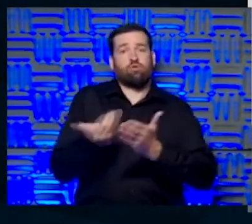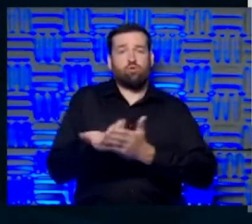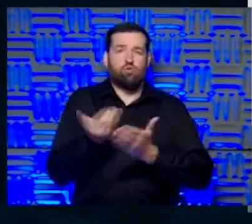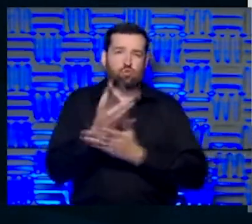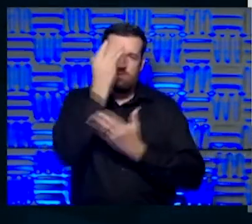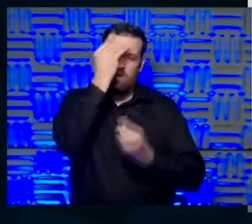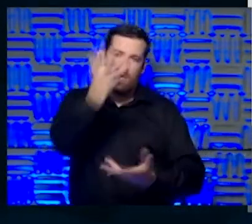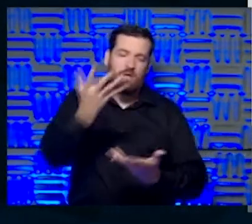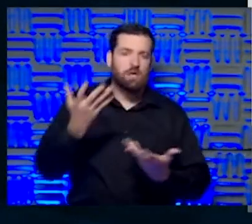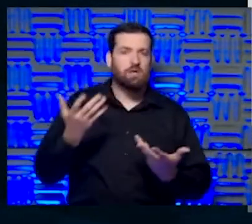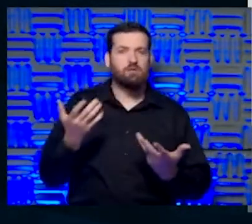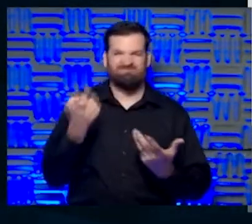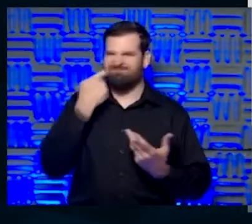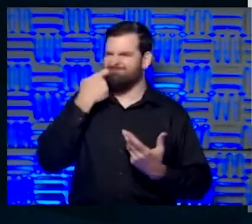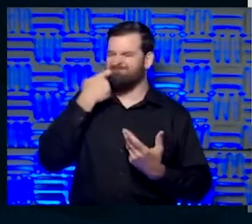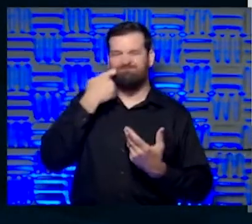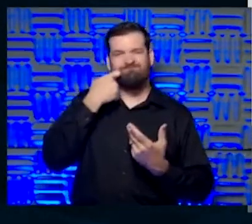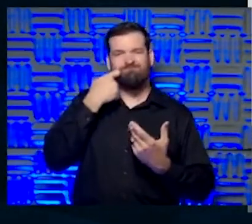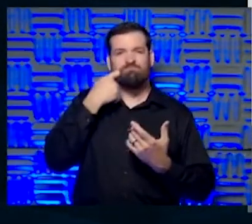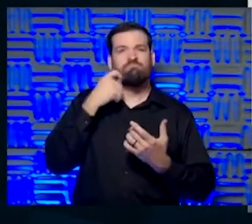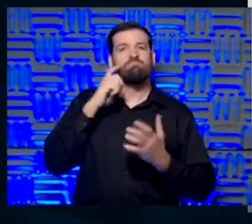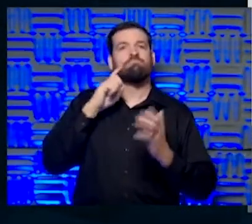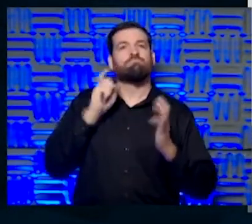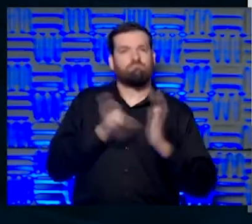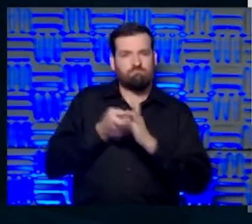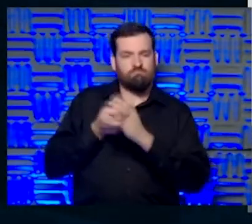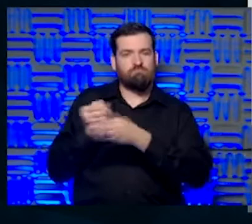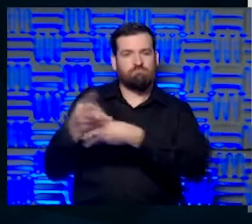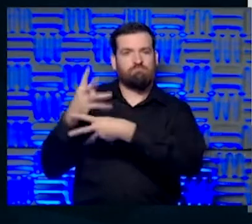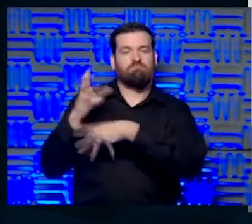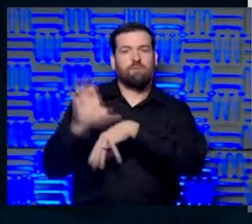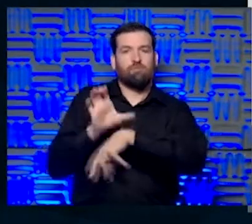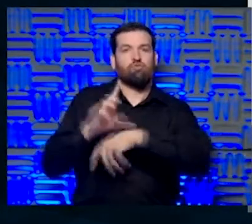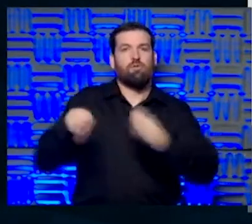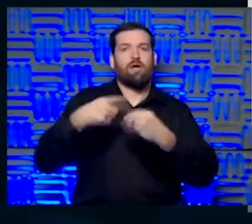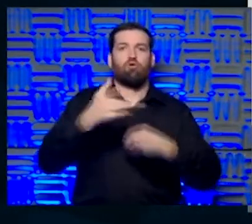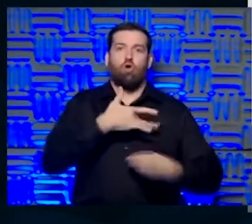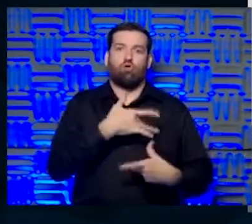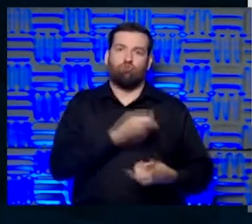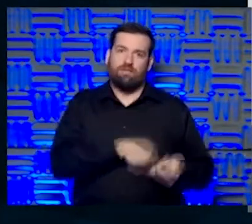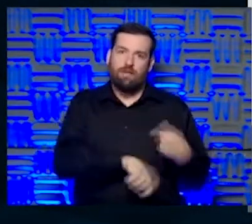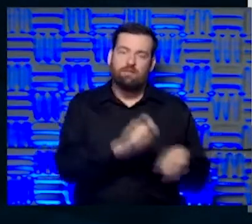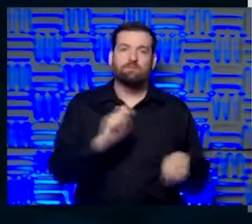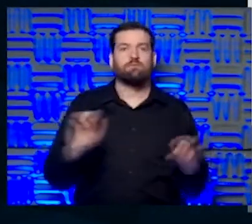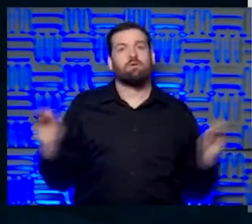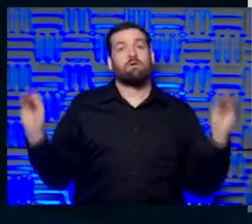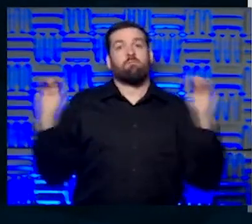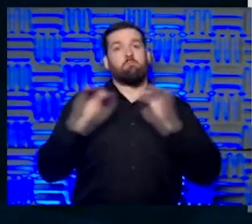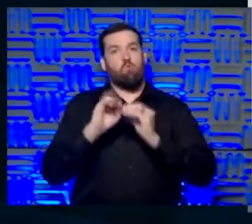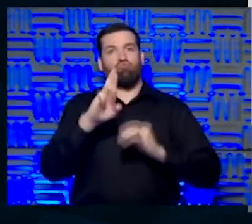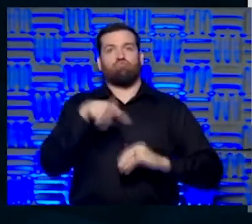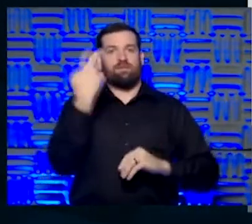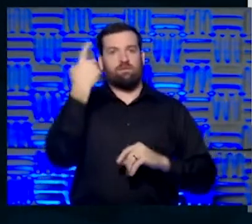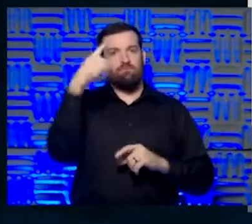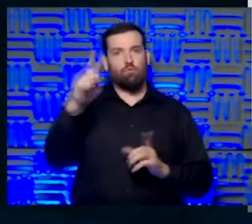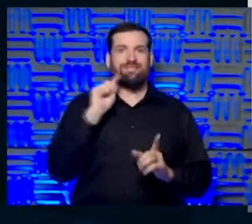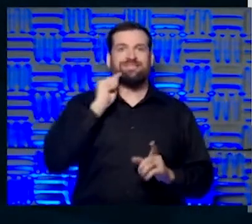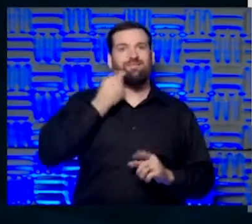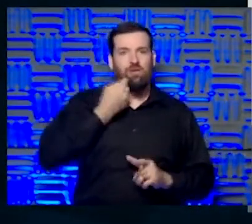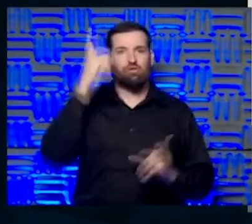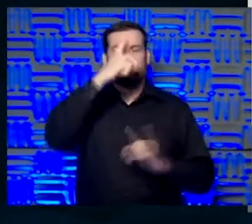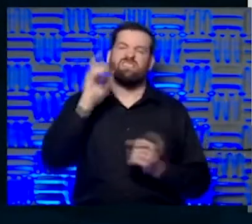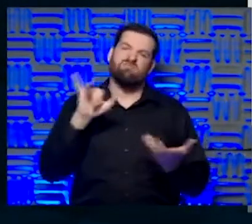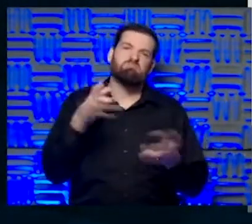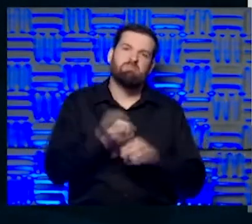data that just came out that I came across my computer around heart transplants and being at increased risk for severe disease, which makes sense.